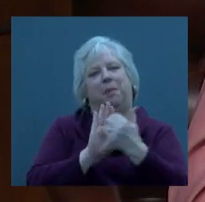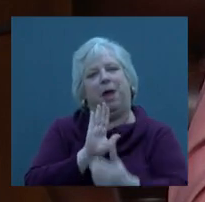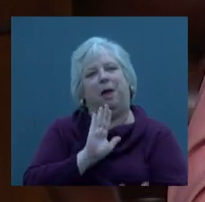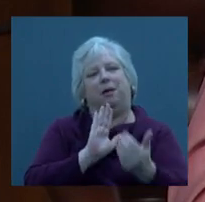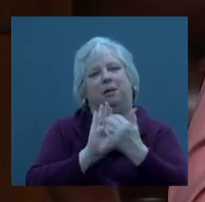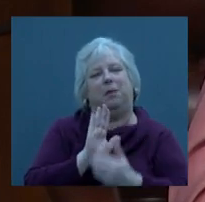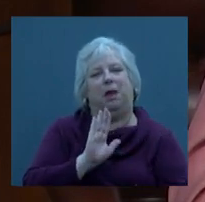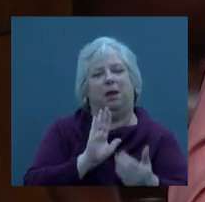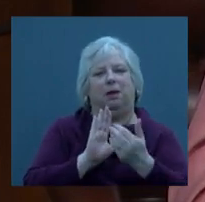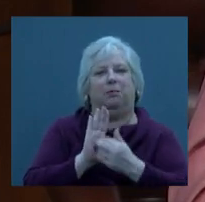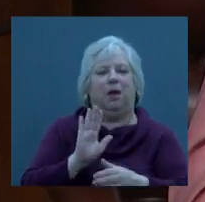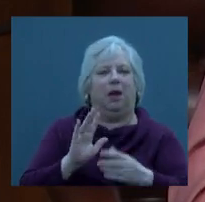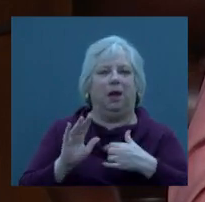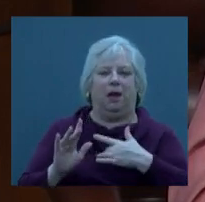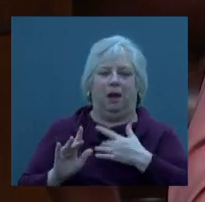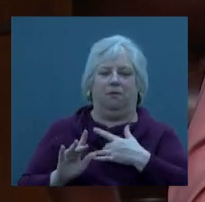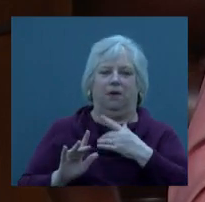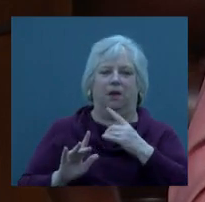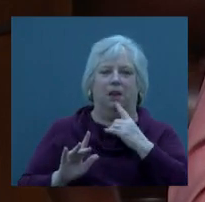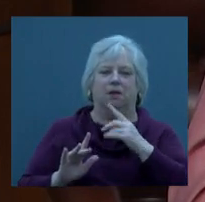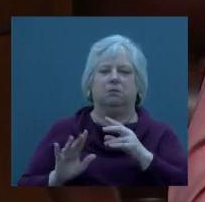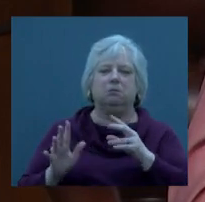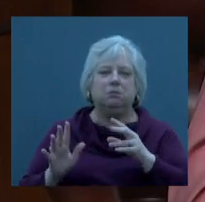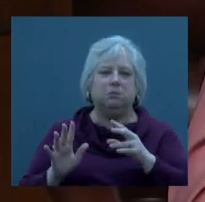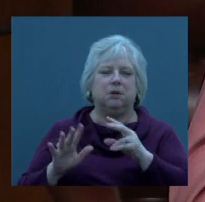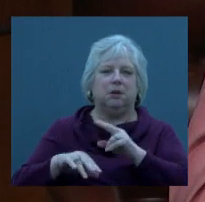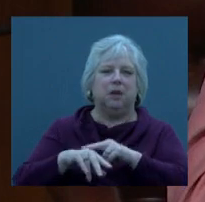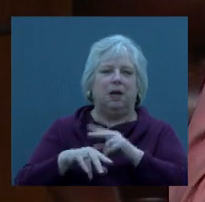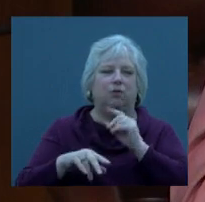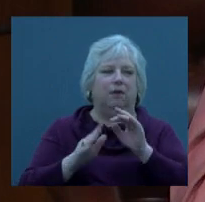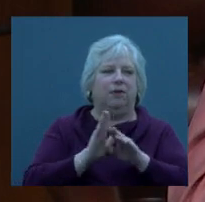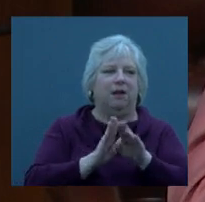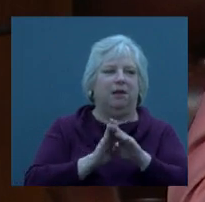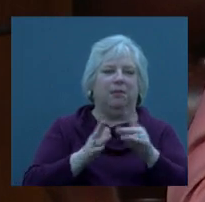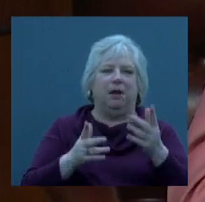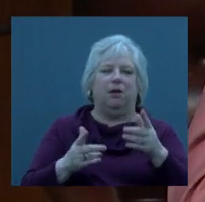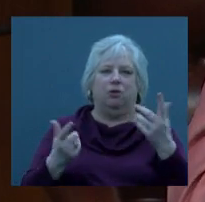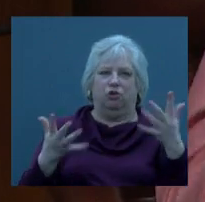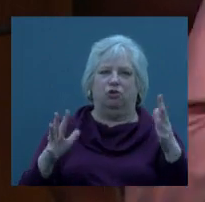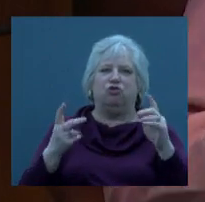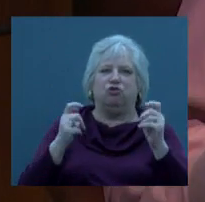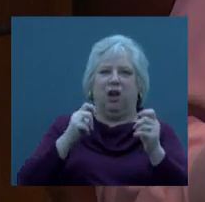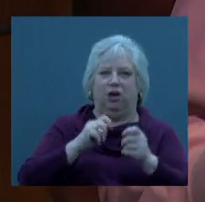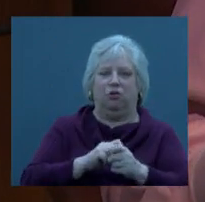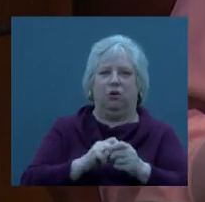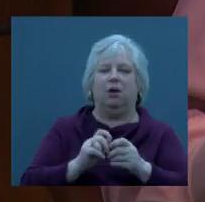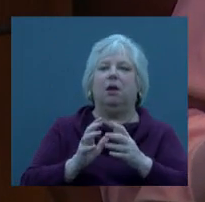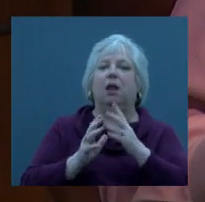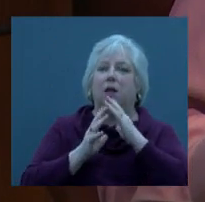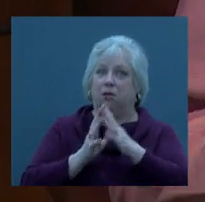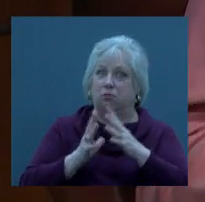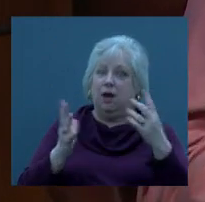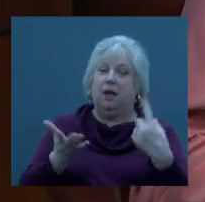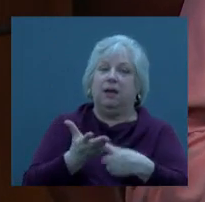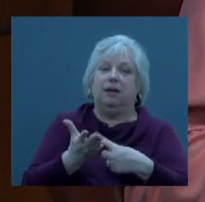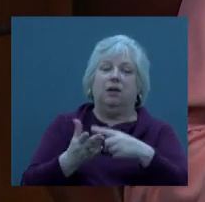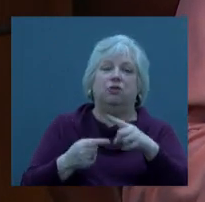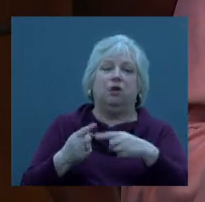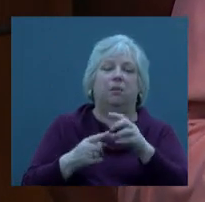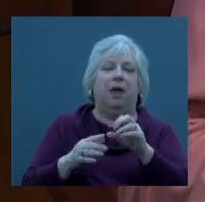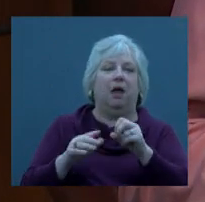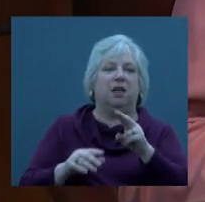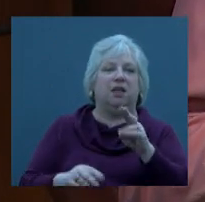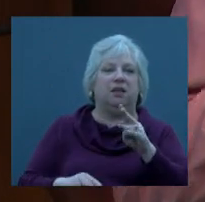I really feel the nature of development out here has changed. There's a great discussion about suburban